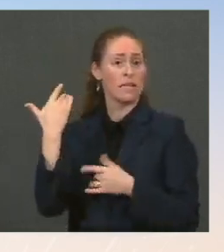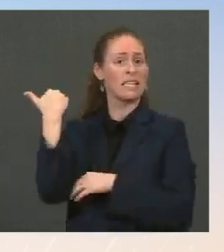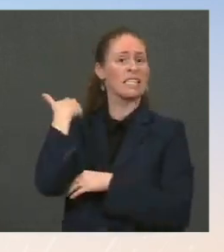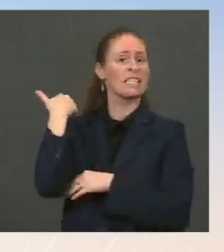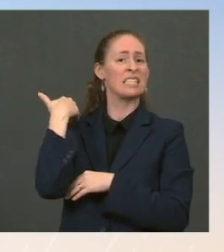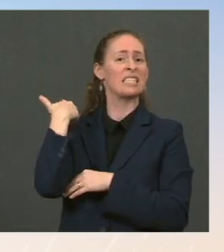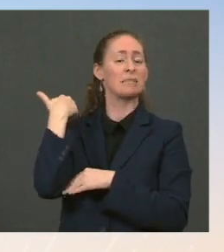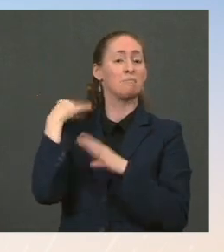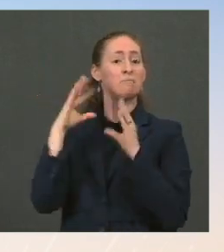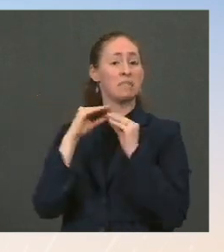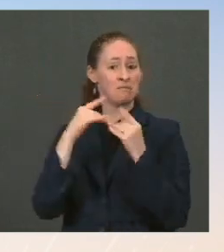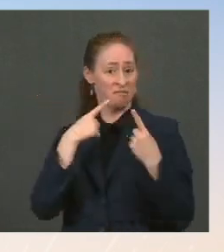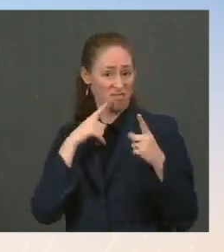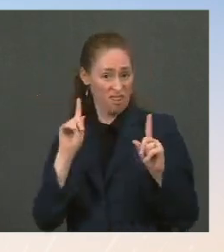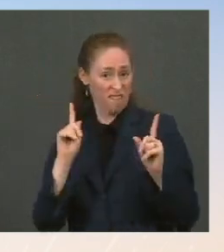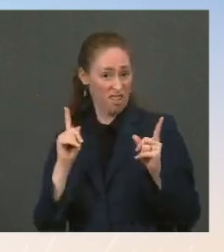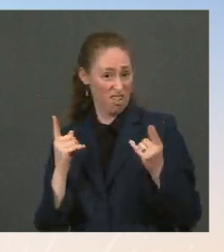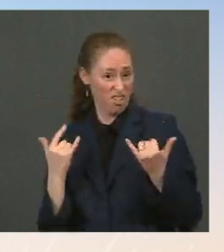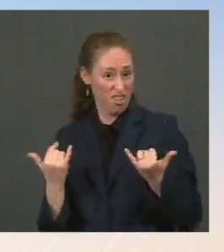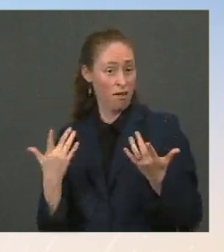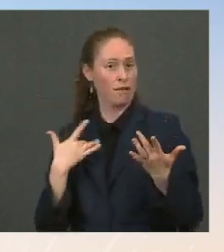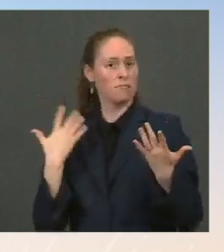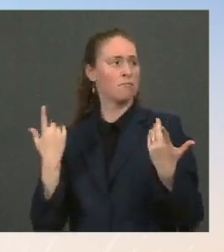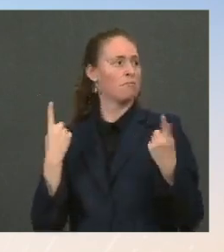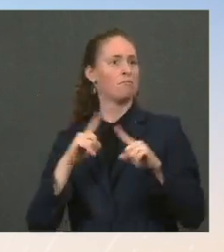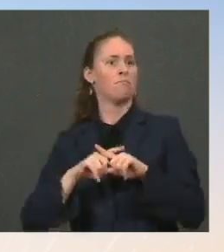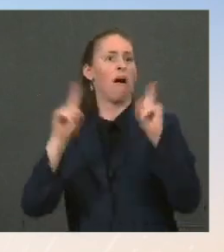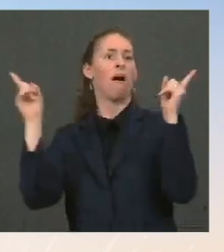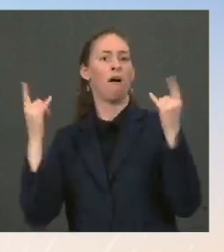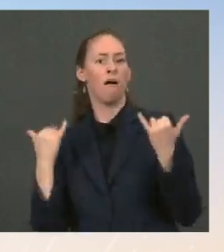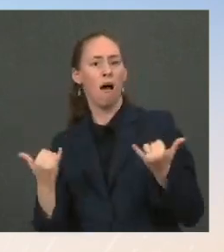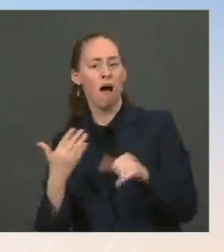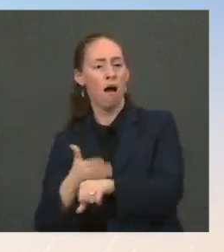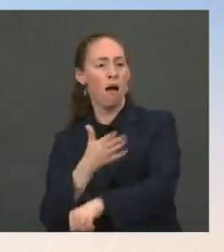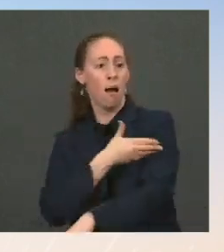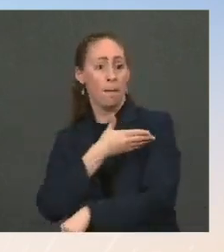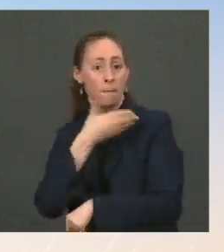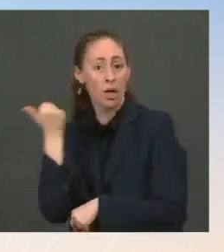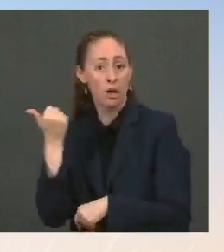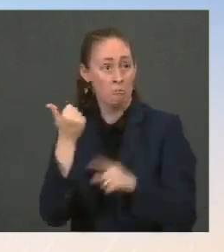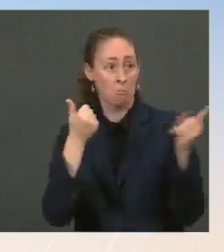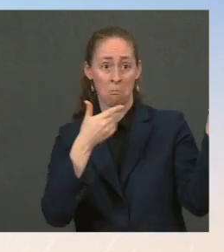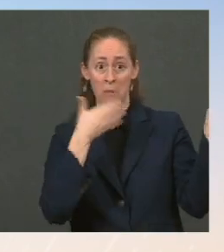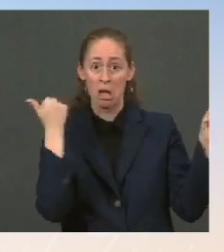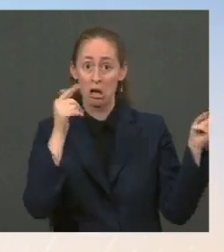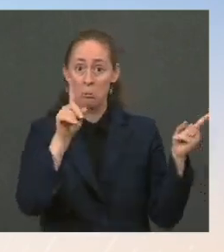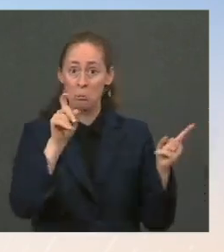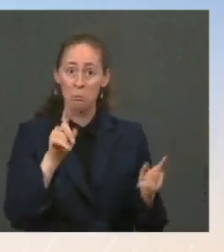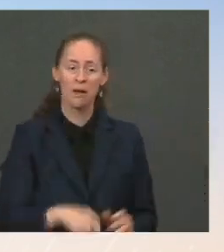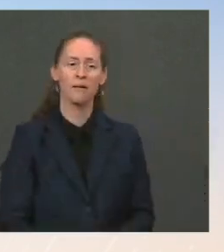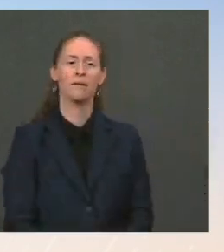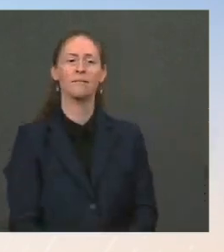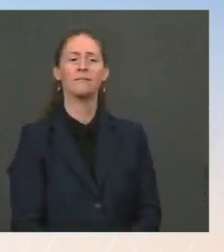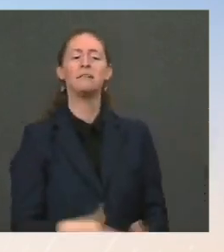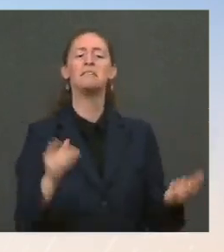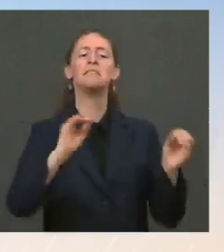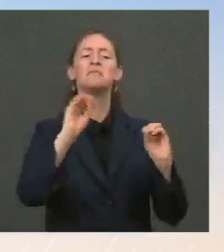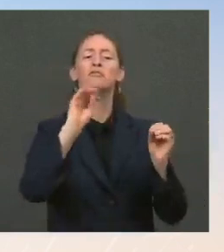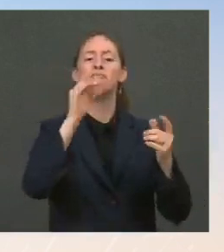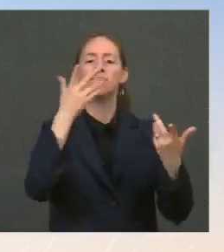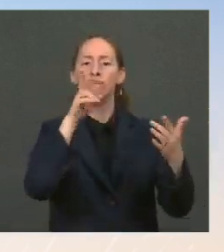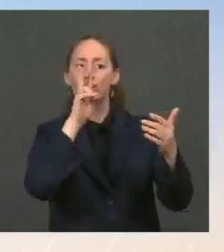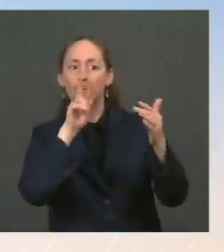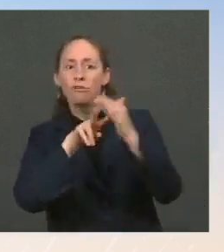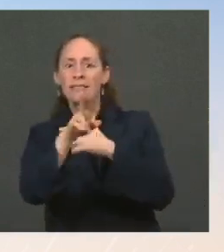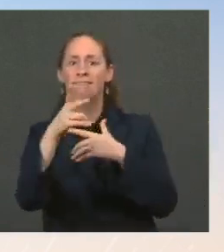like he's seen any change in Russia or Putin's behavior since then? Well, I don't have any predictions for you on the bilateral meetings. That's something that